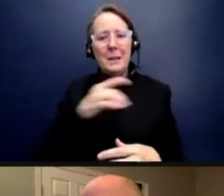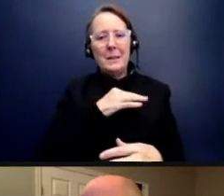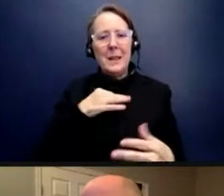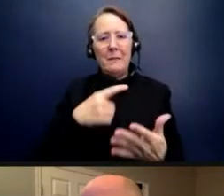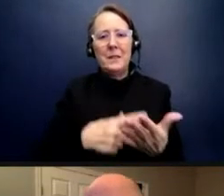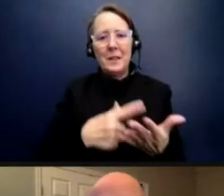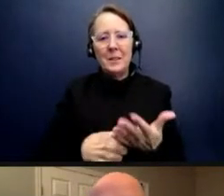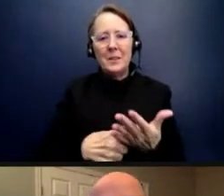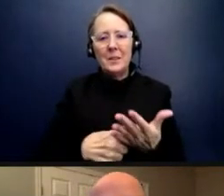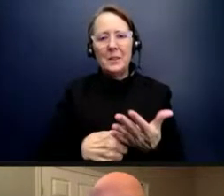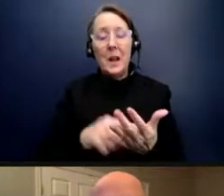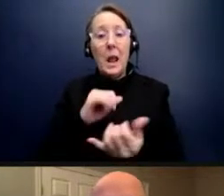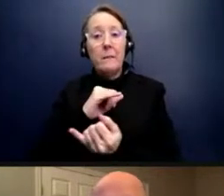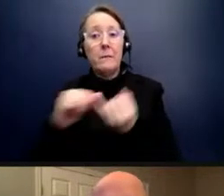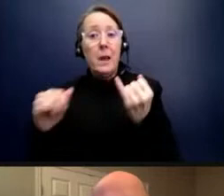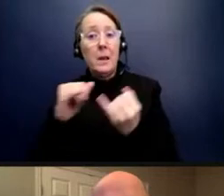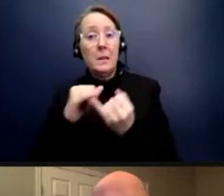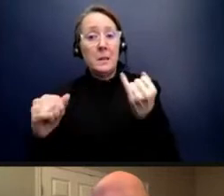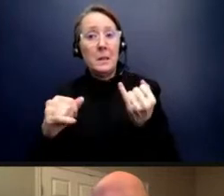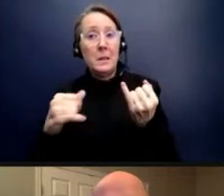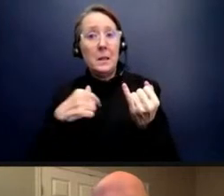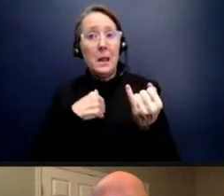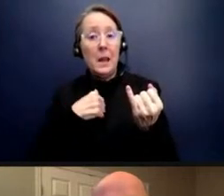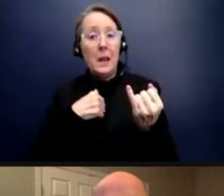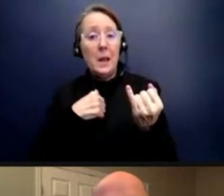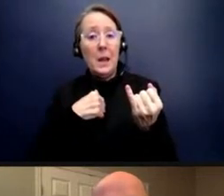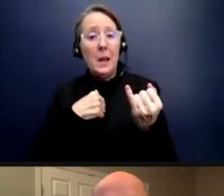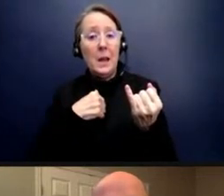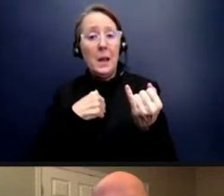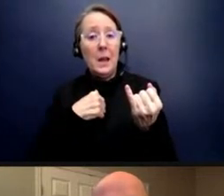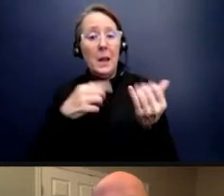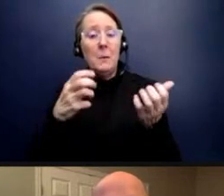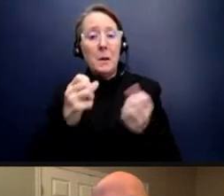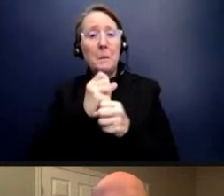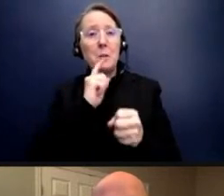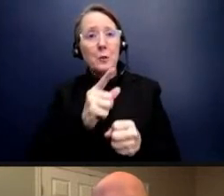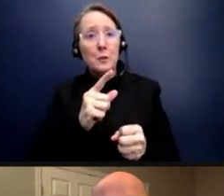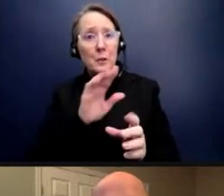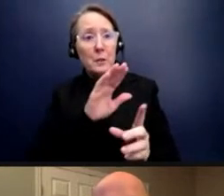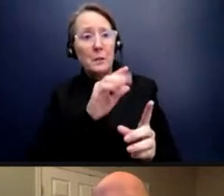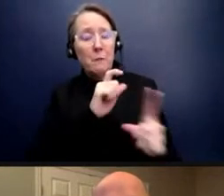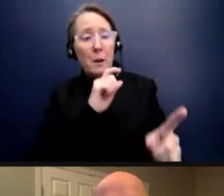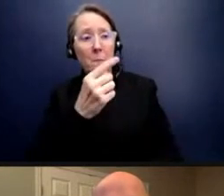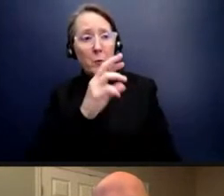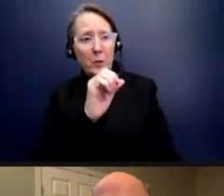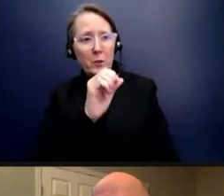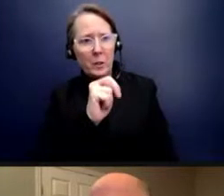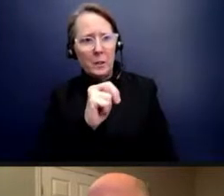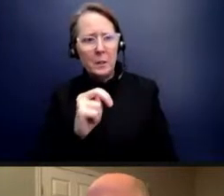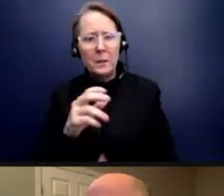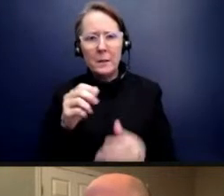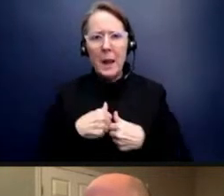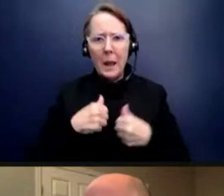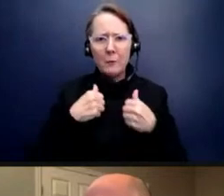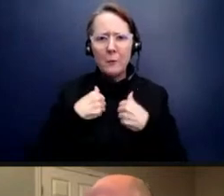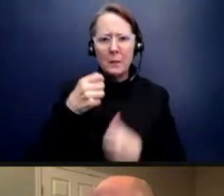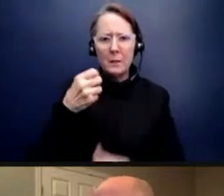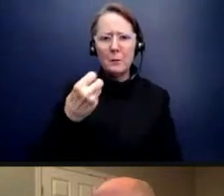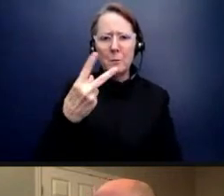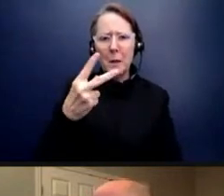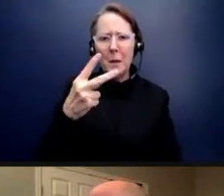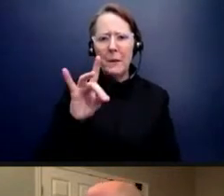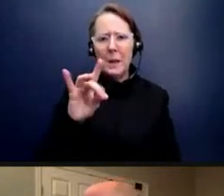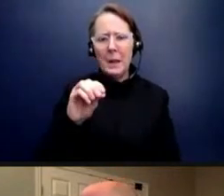And finally, just so I can make sure, Gretchen, 1280 Center Street, that